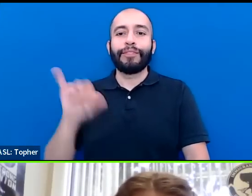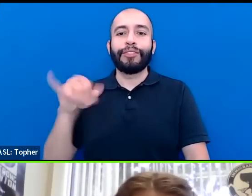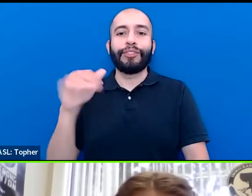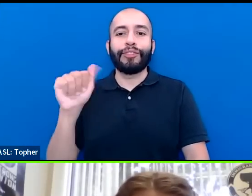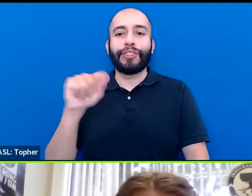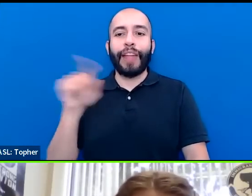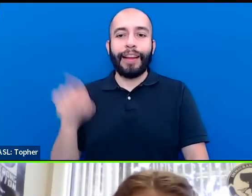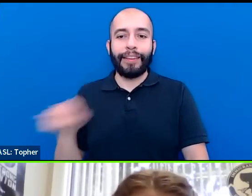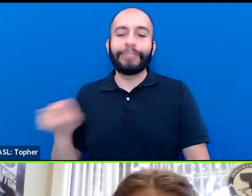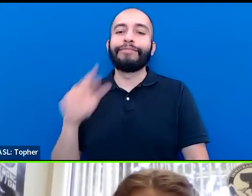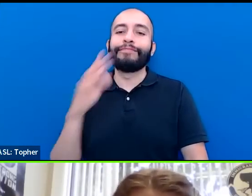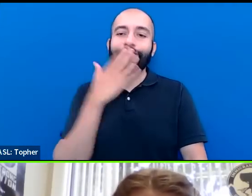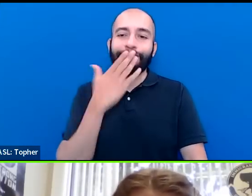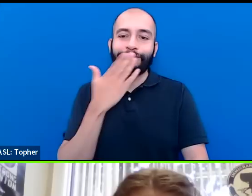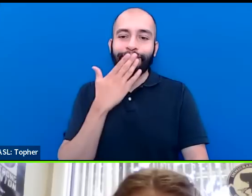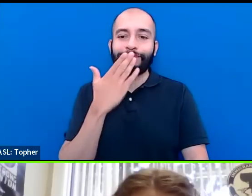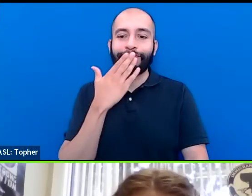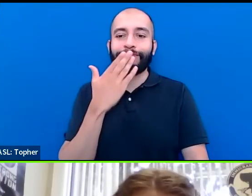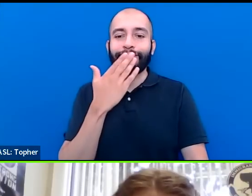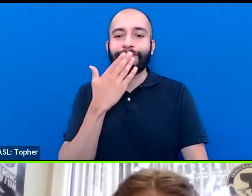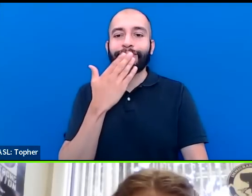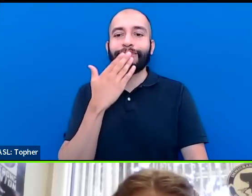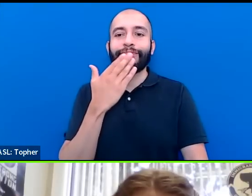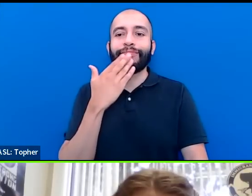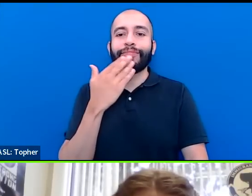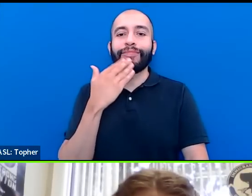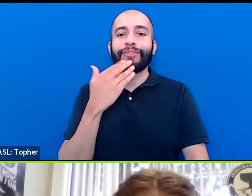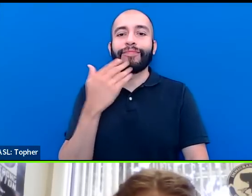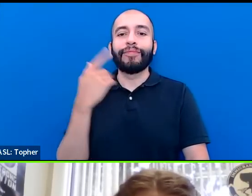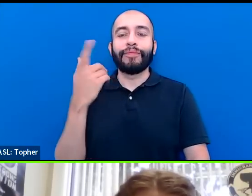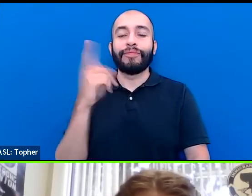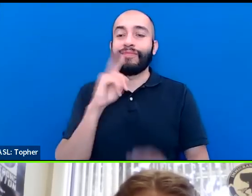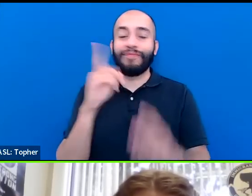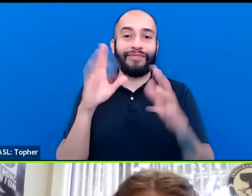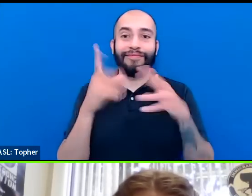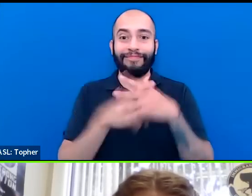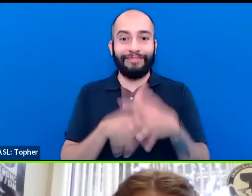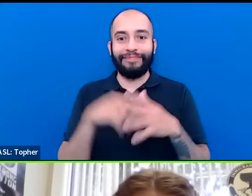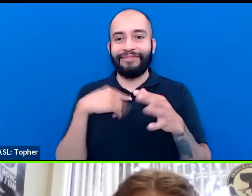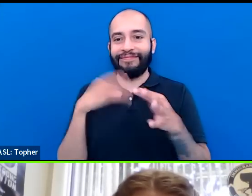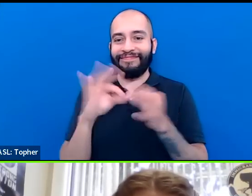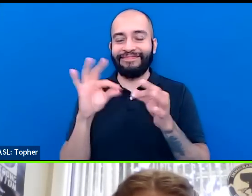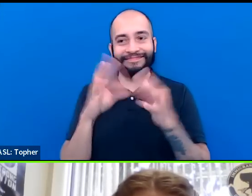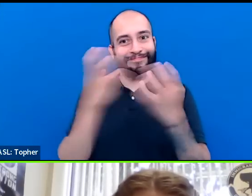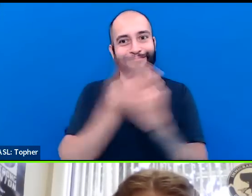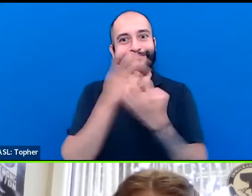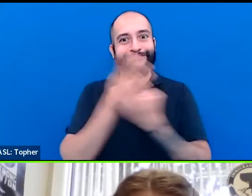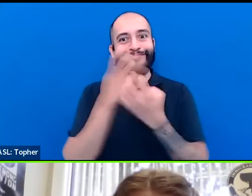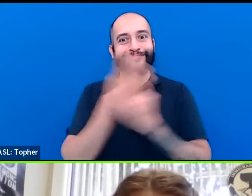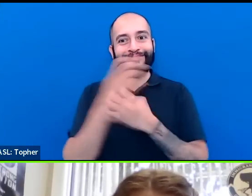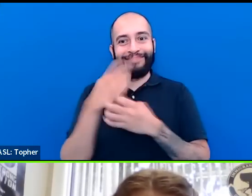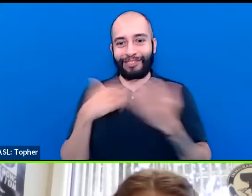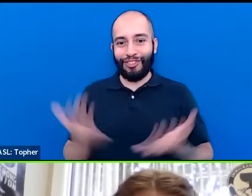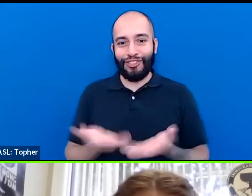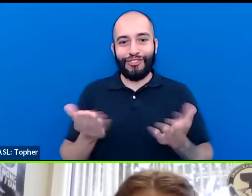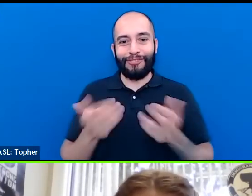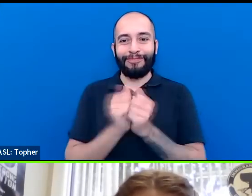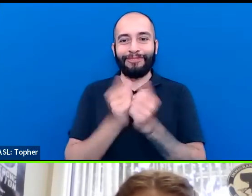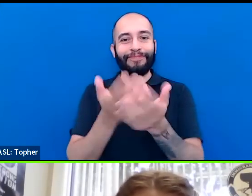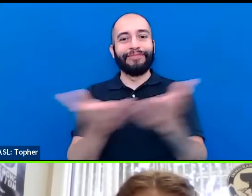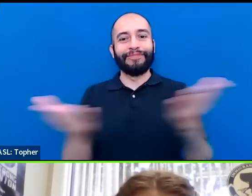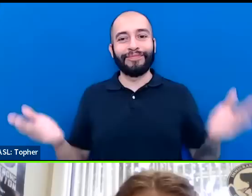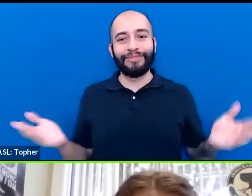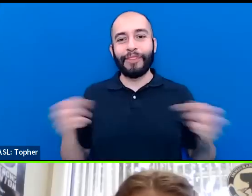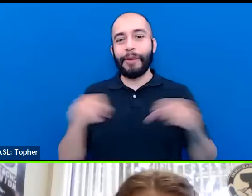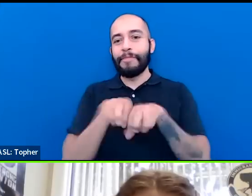mean, you know, I've said this before, but Sarah Nelson was, you know, spoke to our first committee meeting in Buffalo and really made it seem like it